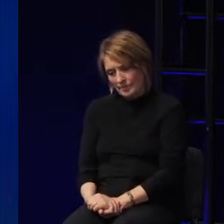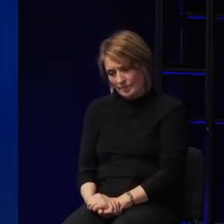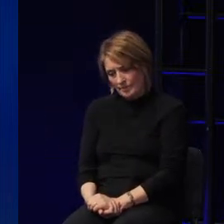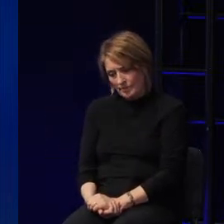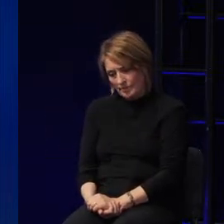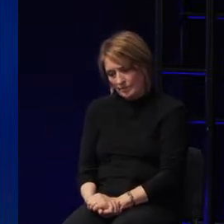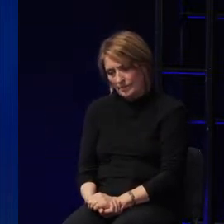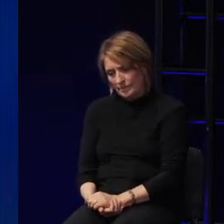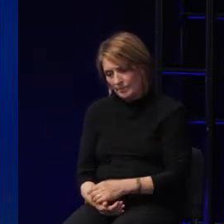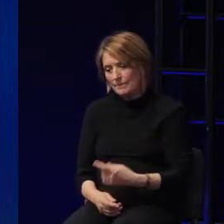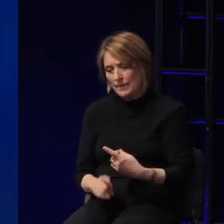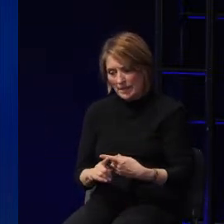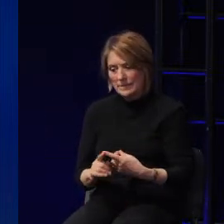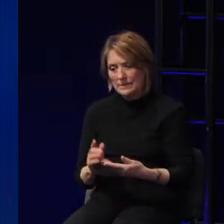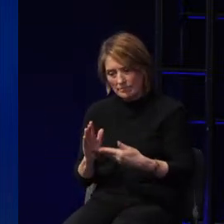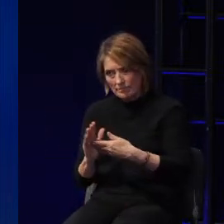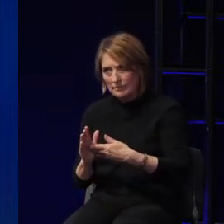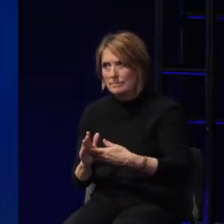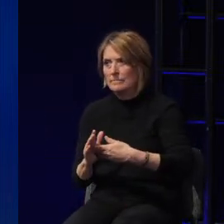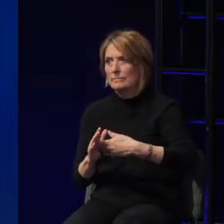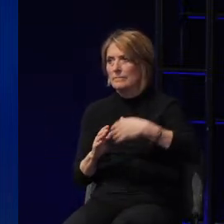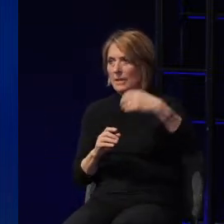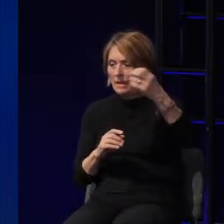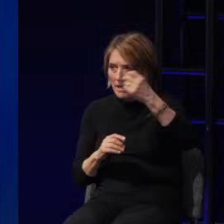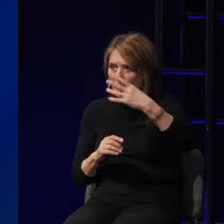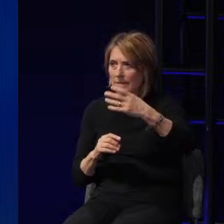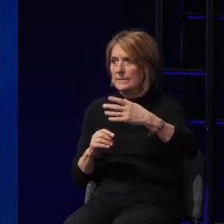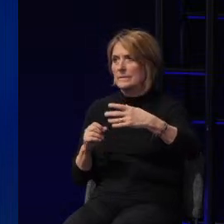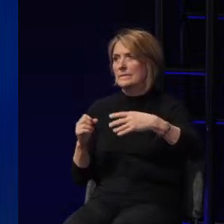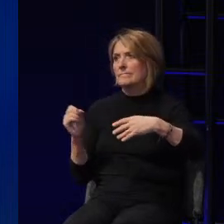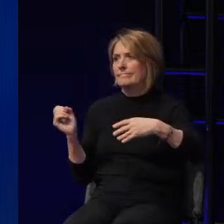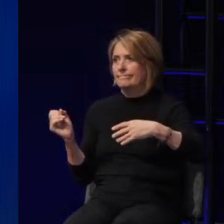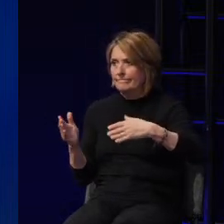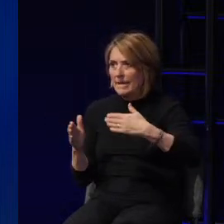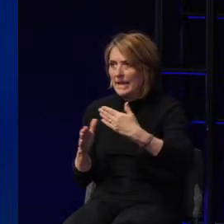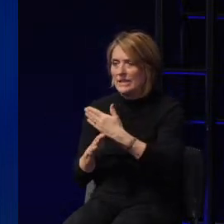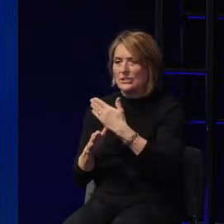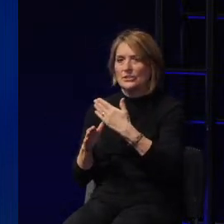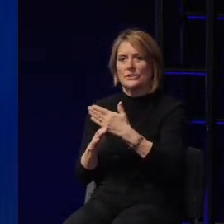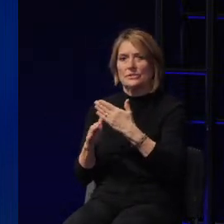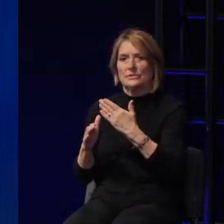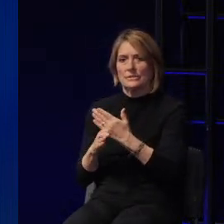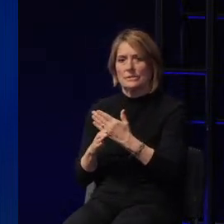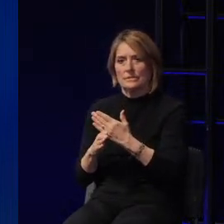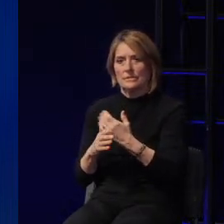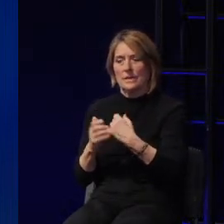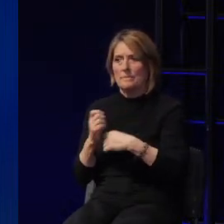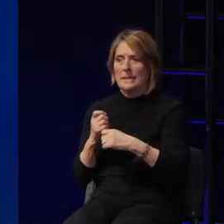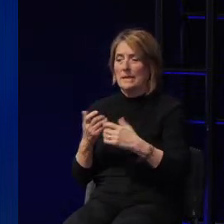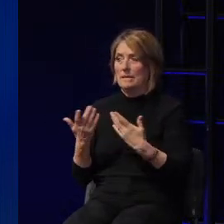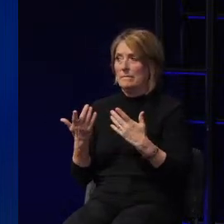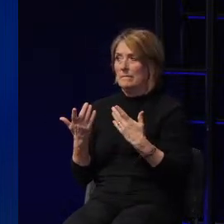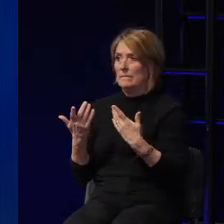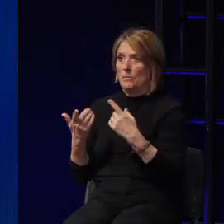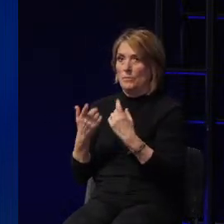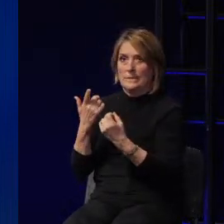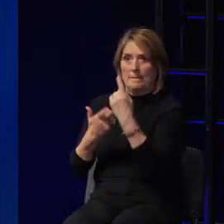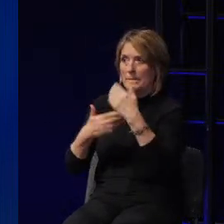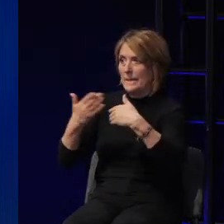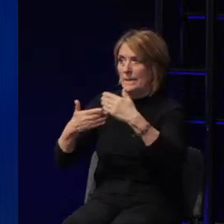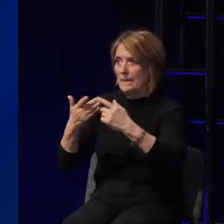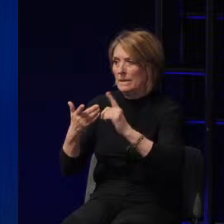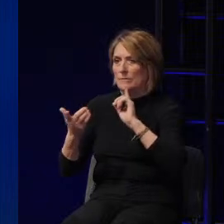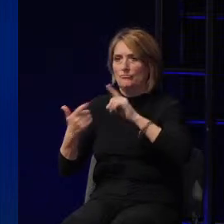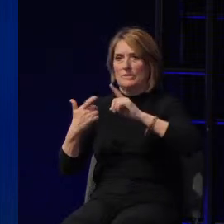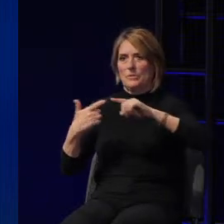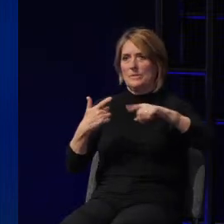light, and the action, and being responsive to what actually happens, not what if you know there's another line of